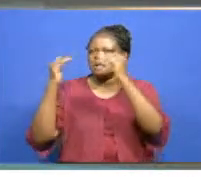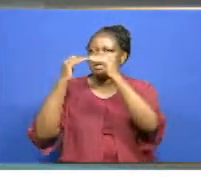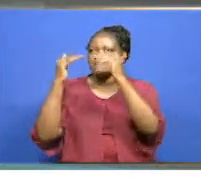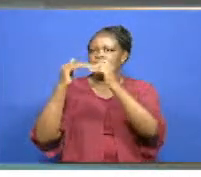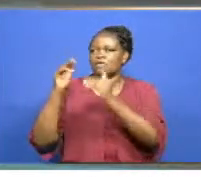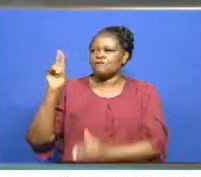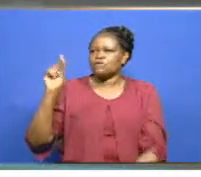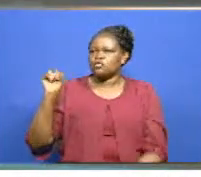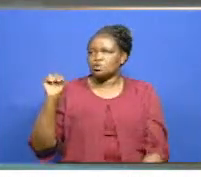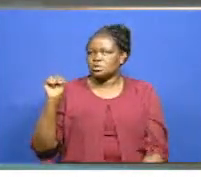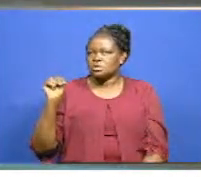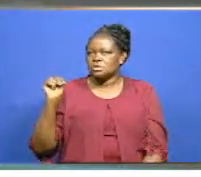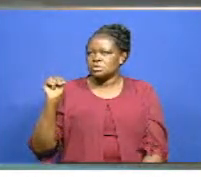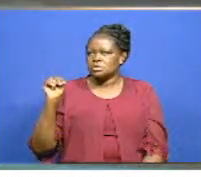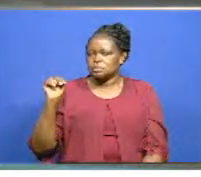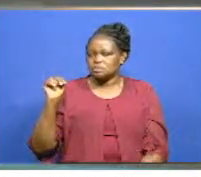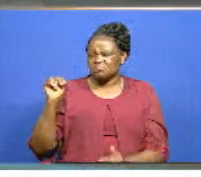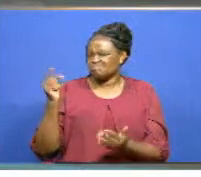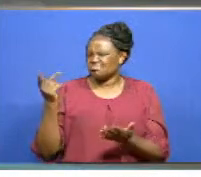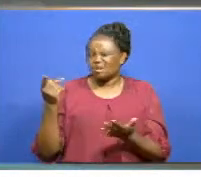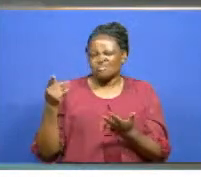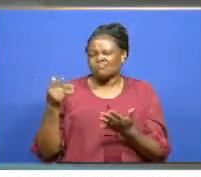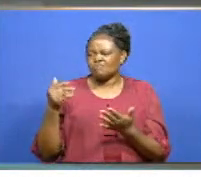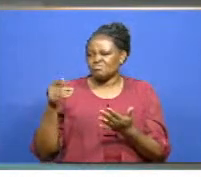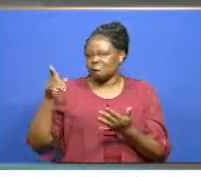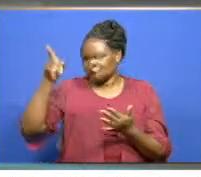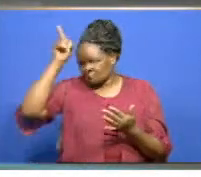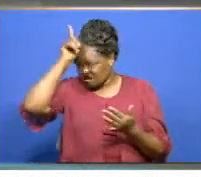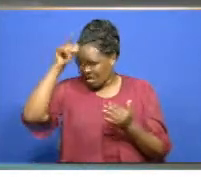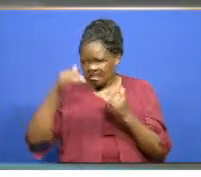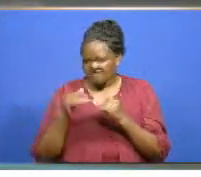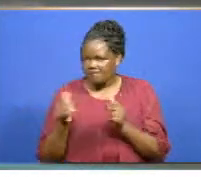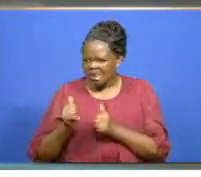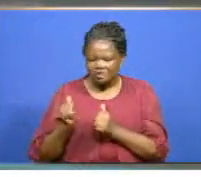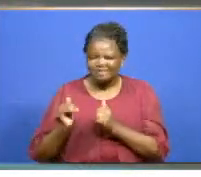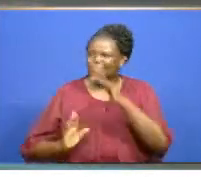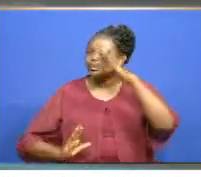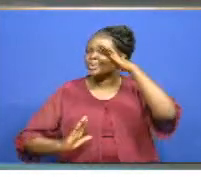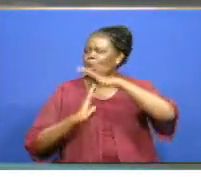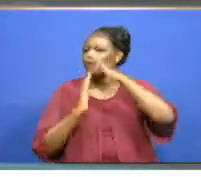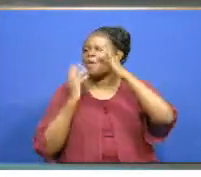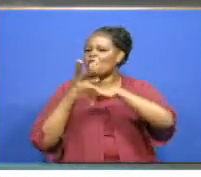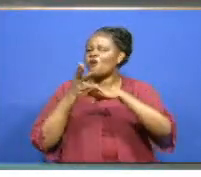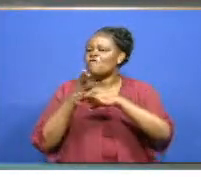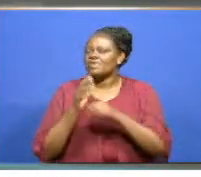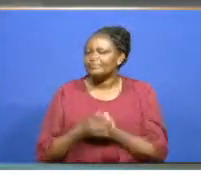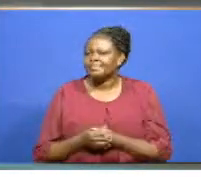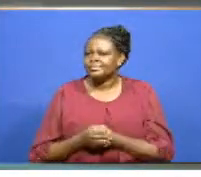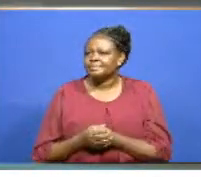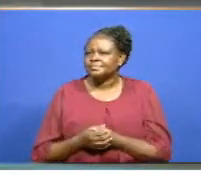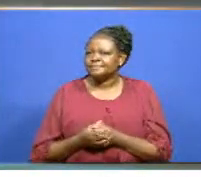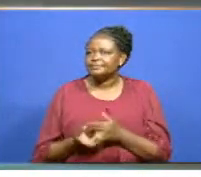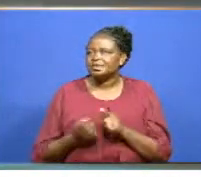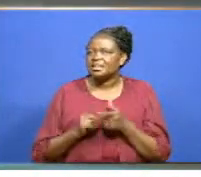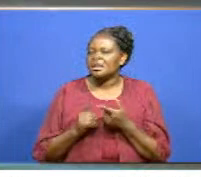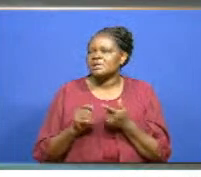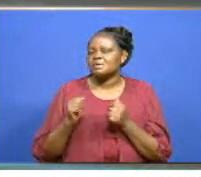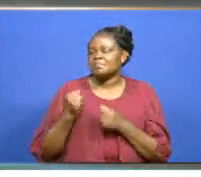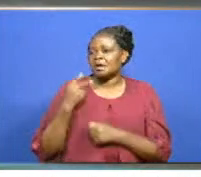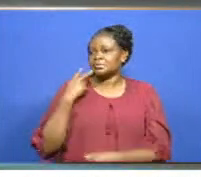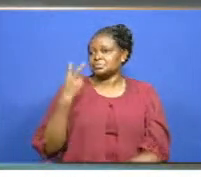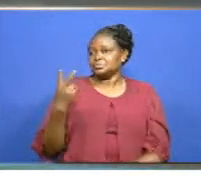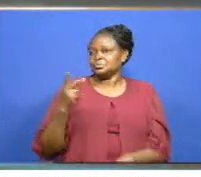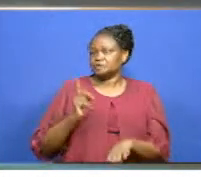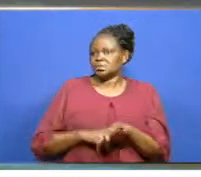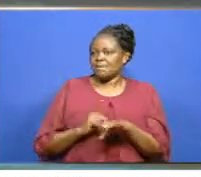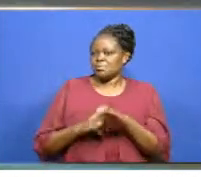Nations. He's not yet come down. Yes, to the ground. He's not yet come down into the ground. Yes. I mean, you could look during